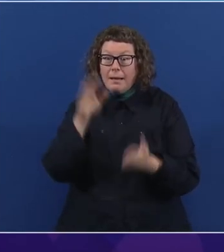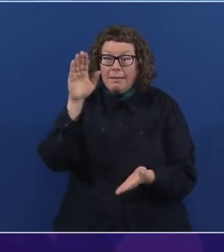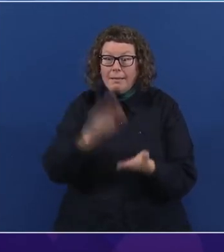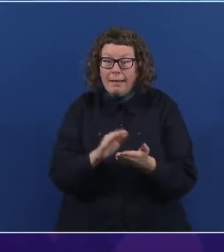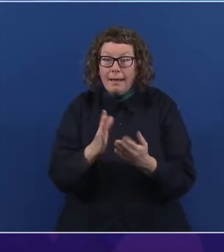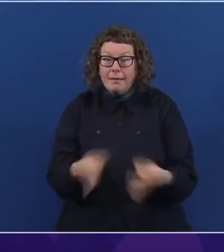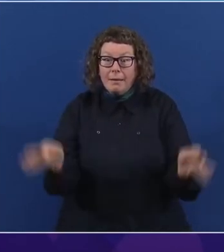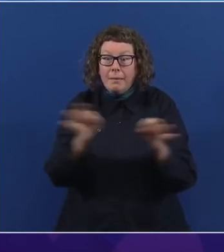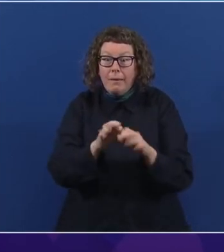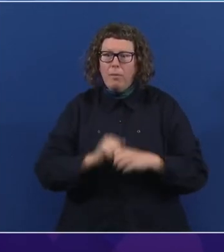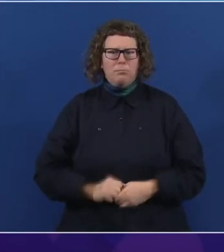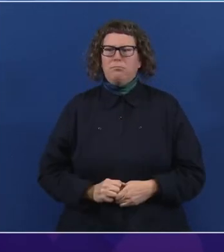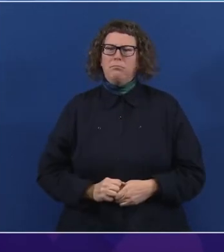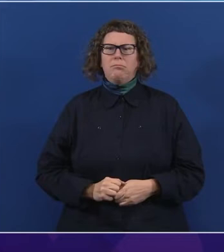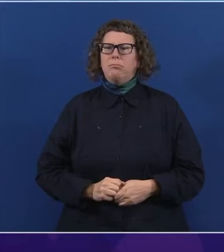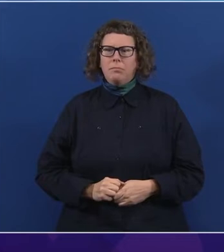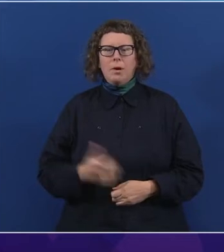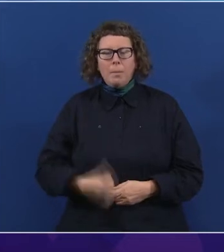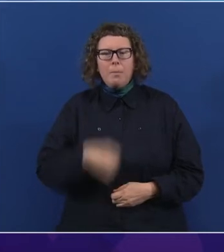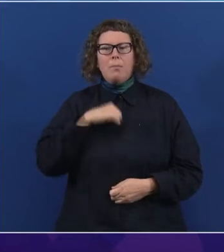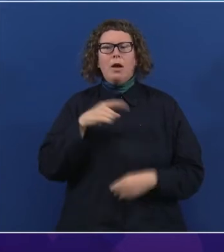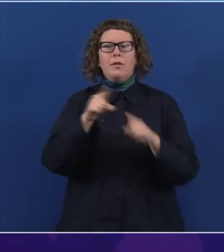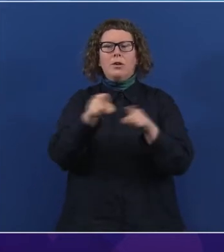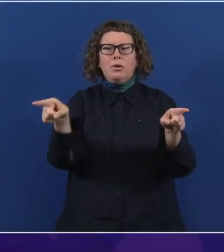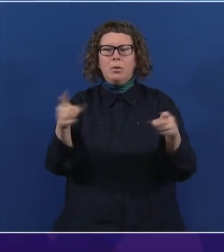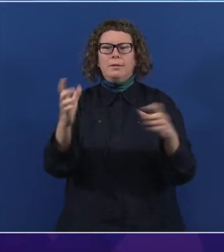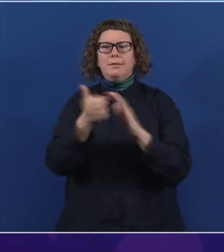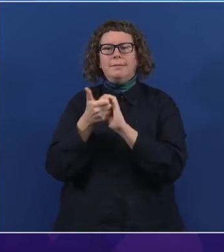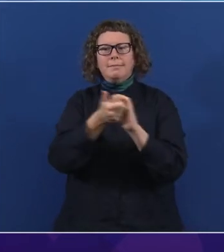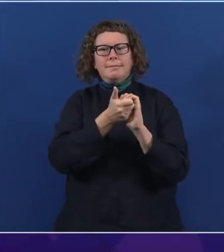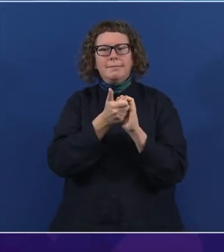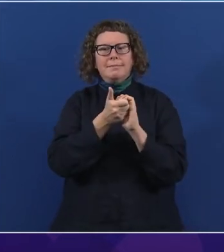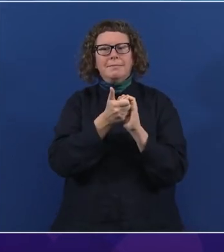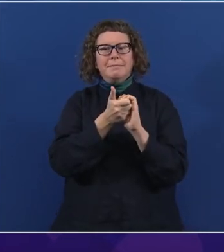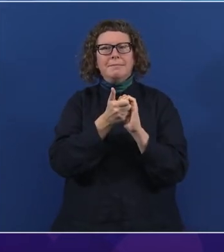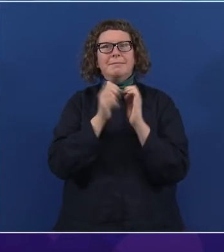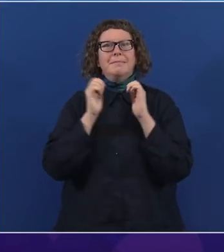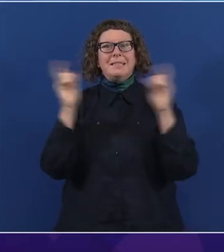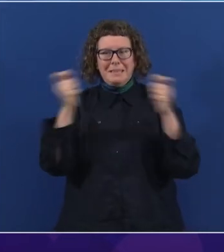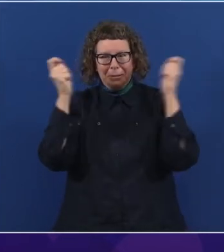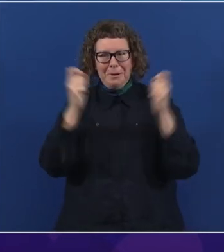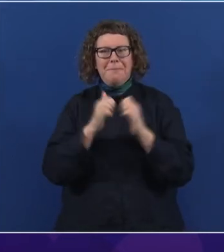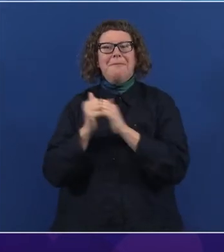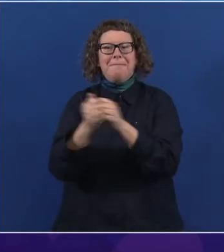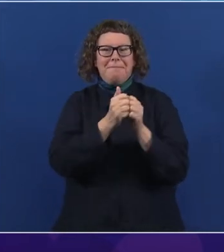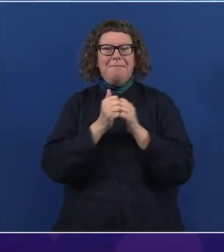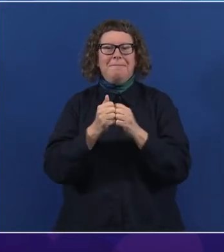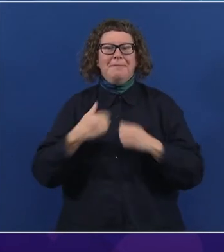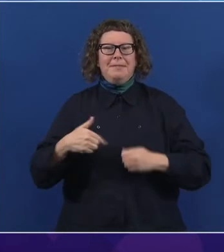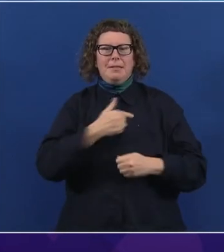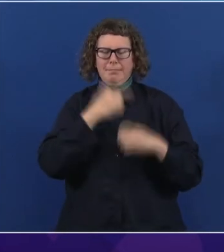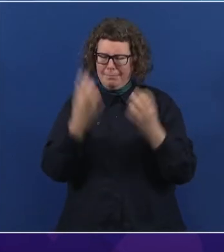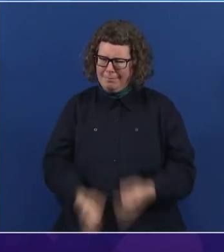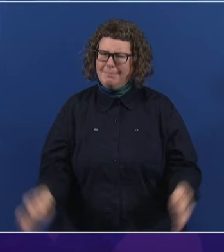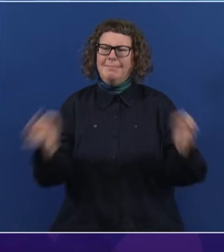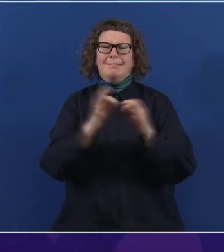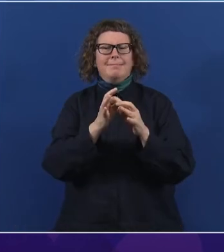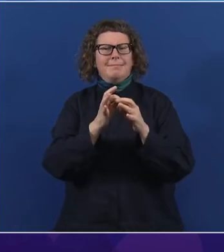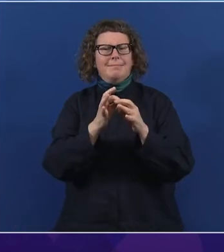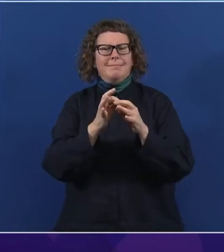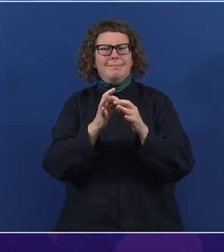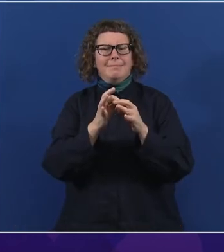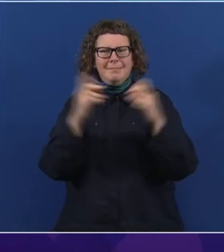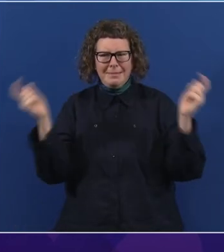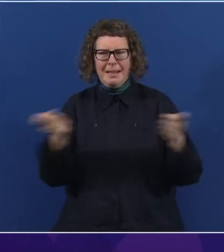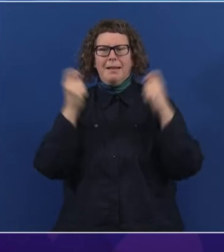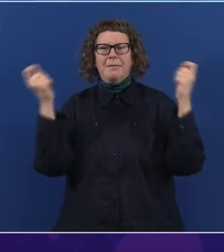less momentous. We're proud you're celebrating with us. This is a significant occasion when we get to see